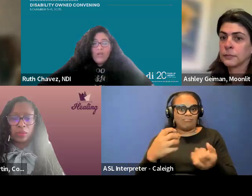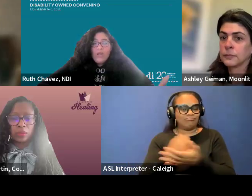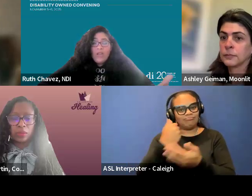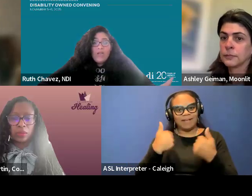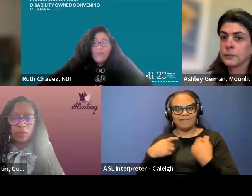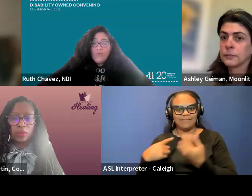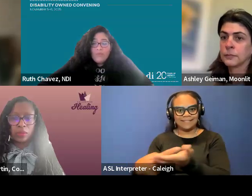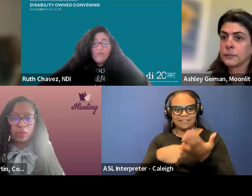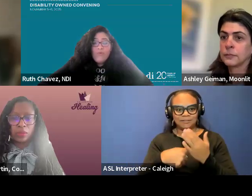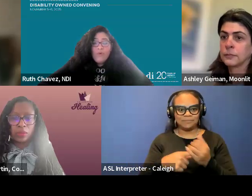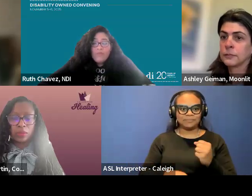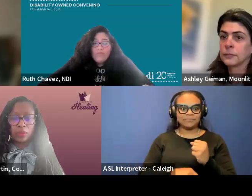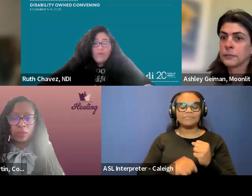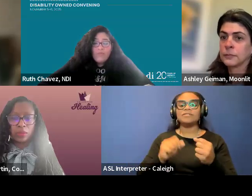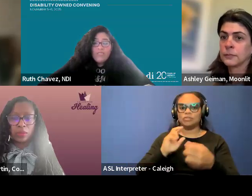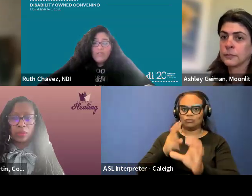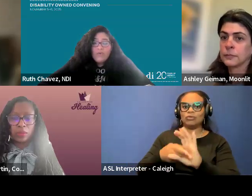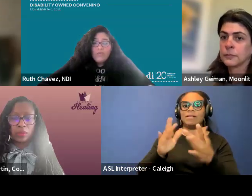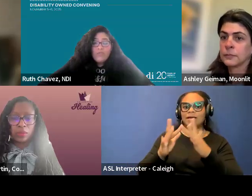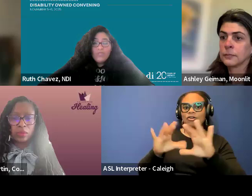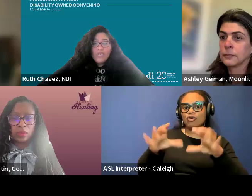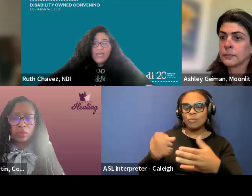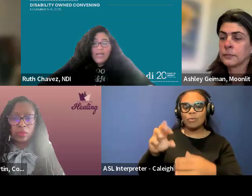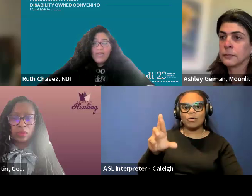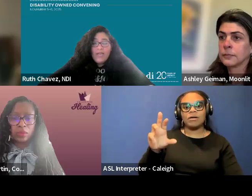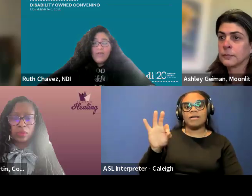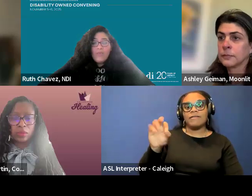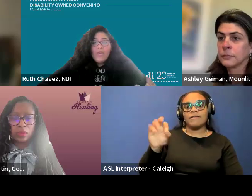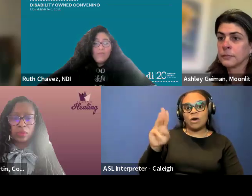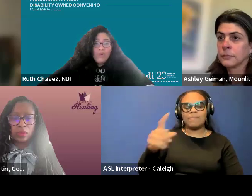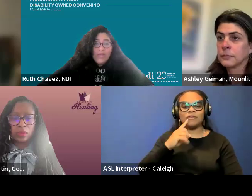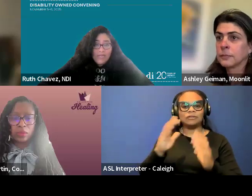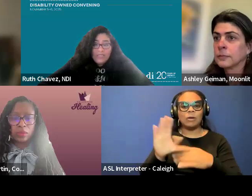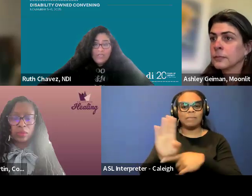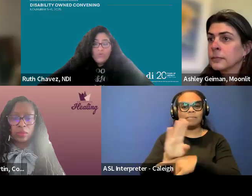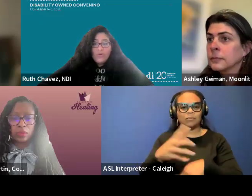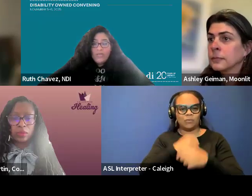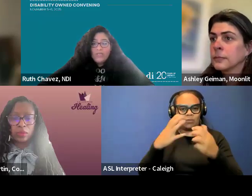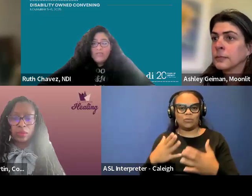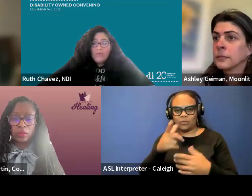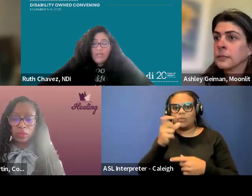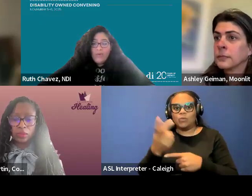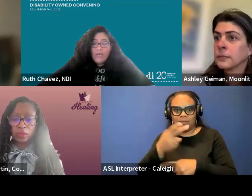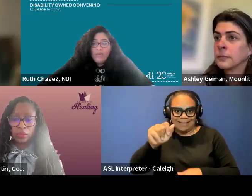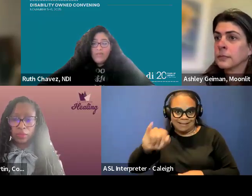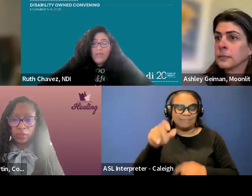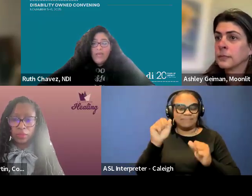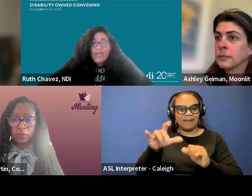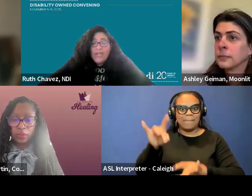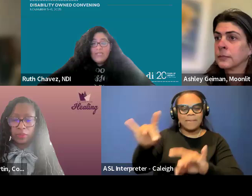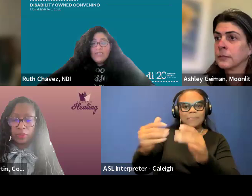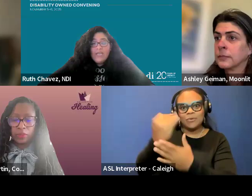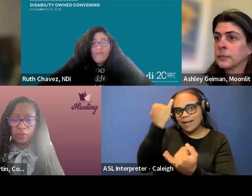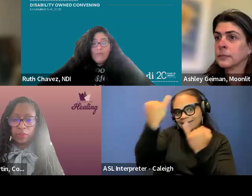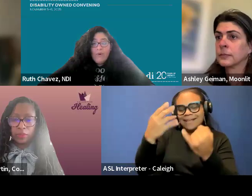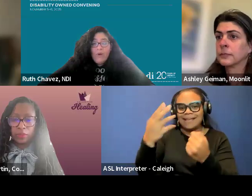join online groups or forums for small business owners using AI. You'll pick up new ideas and shortcuts pretty quickly.